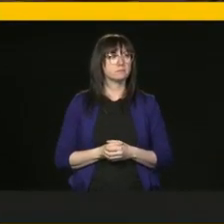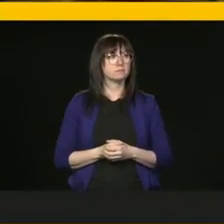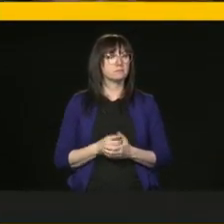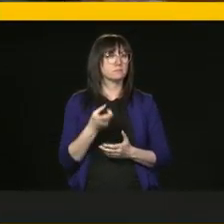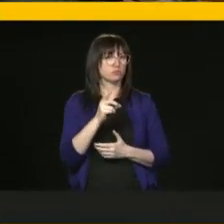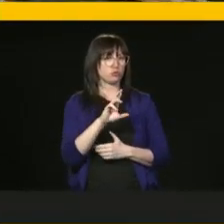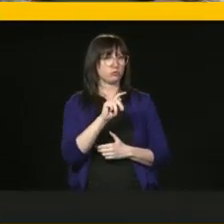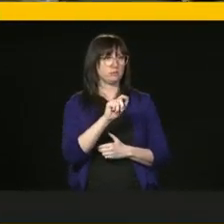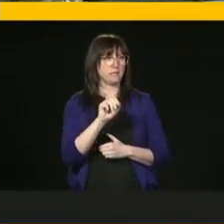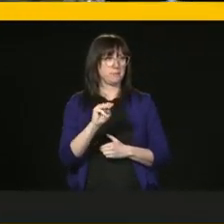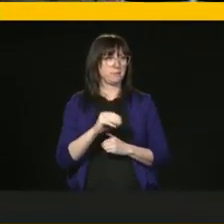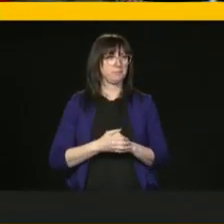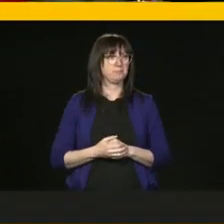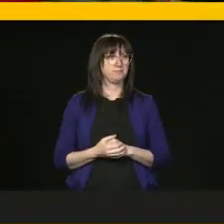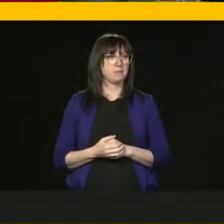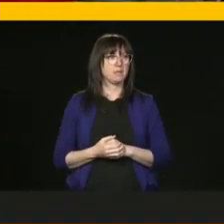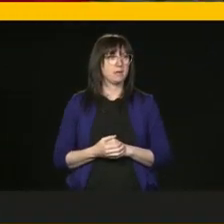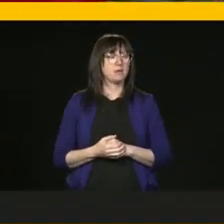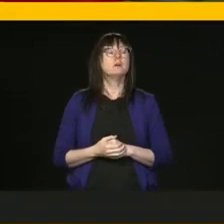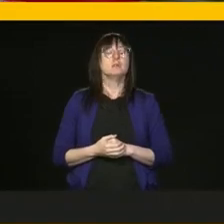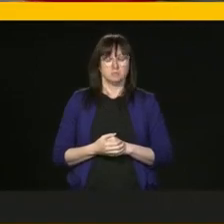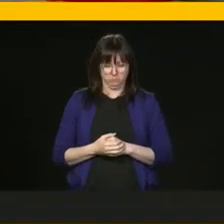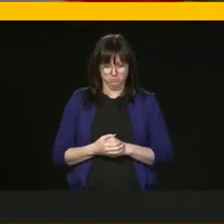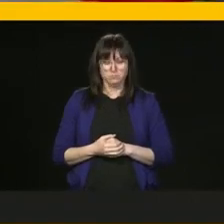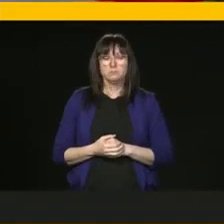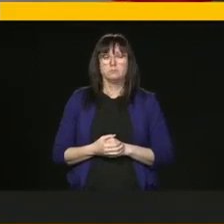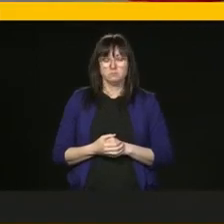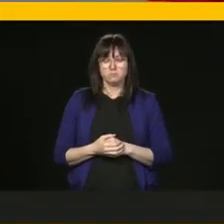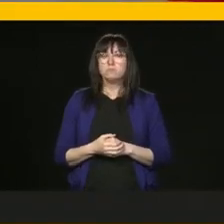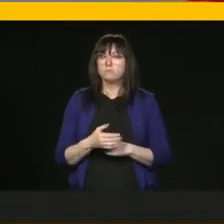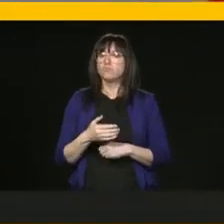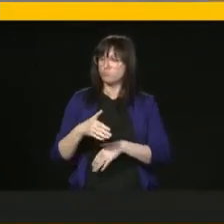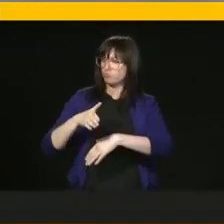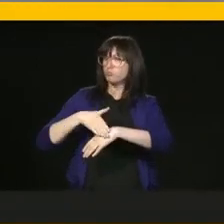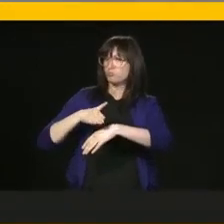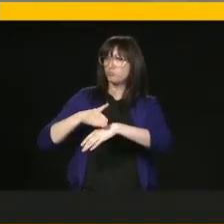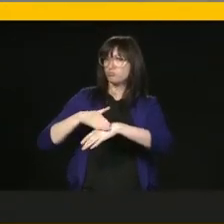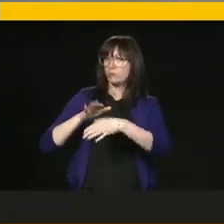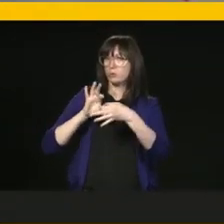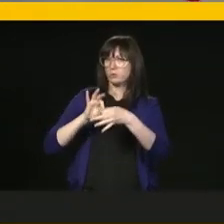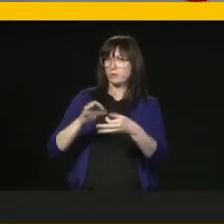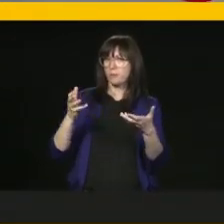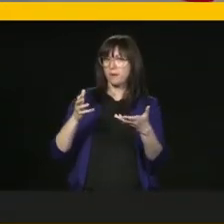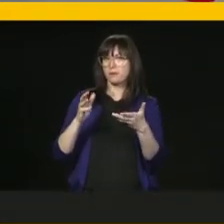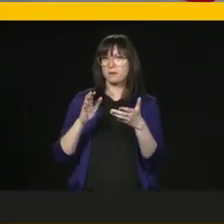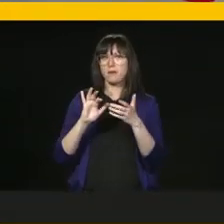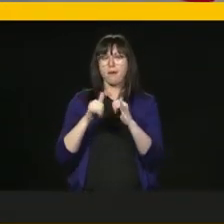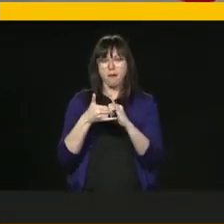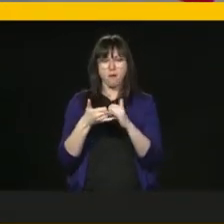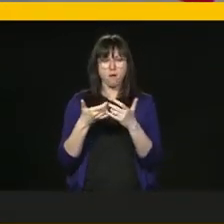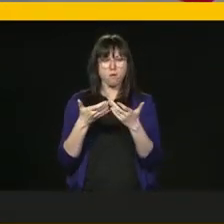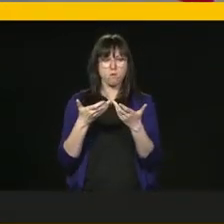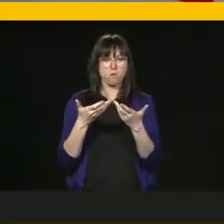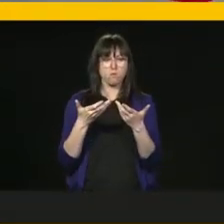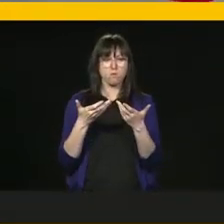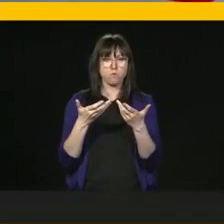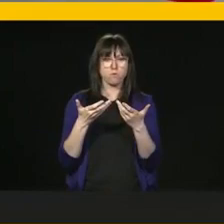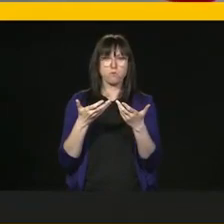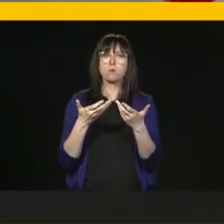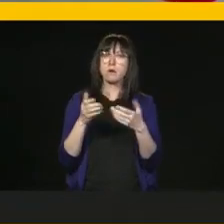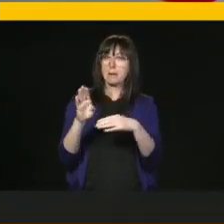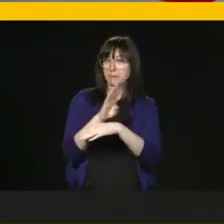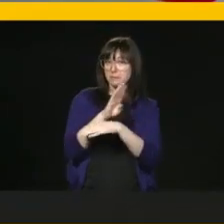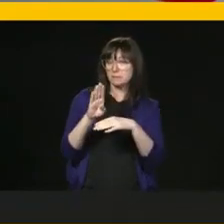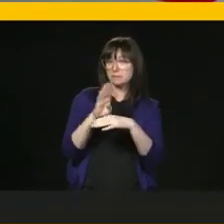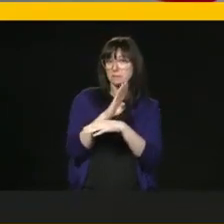So we are providing guidance in terms of how you maintain your workplace or business while